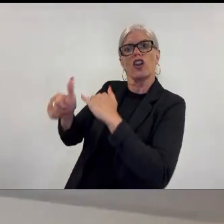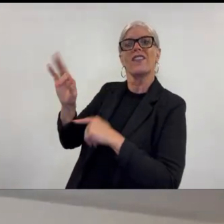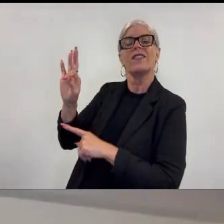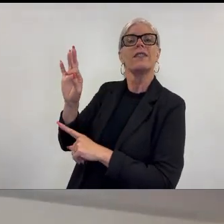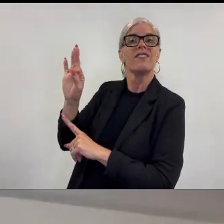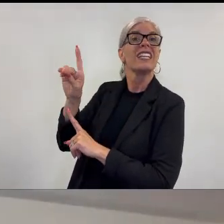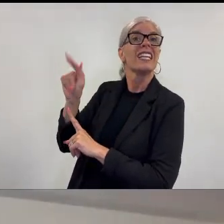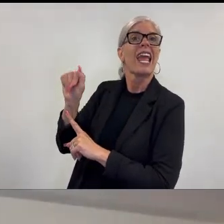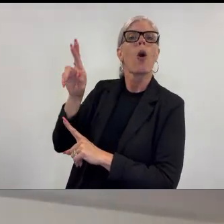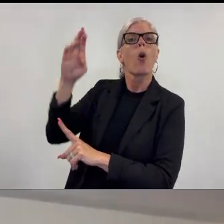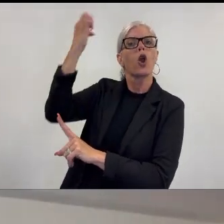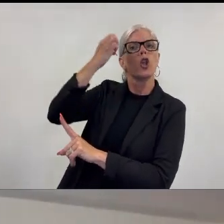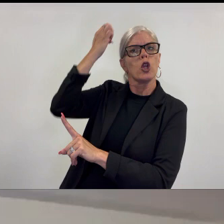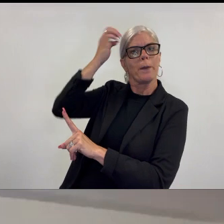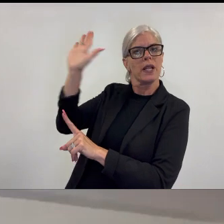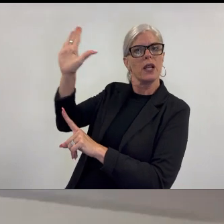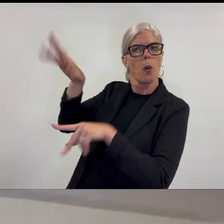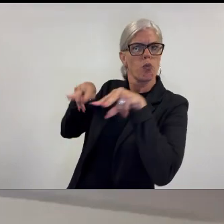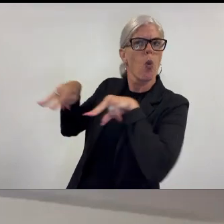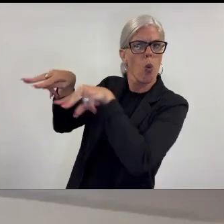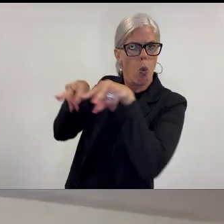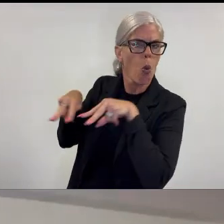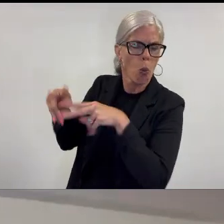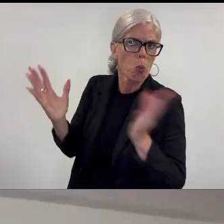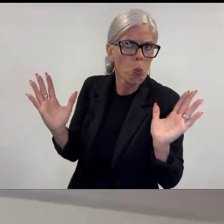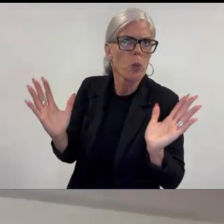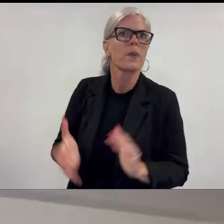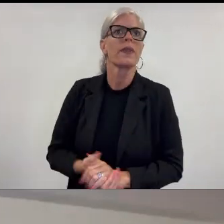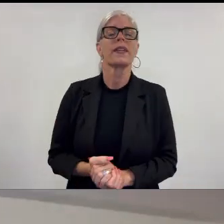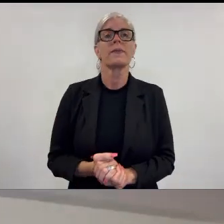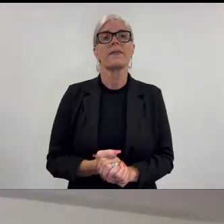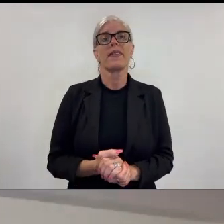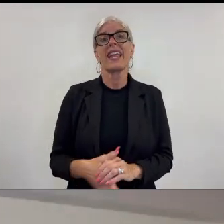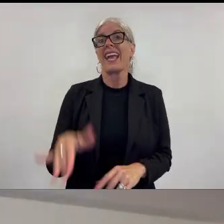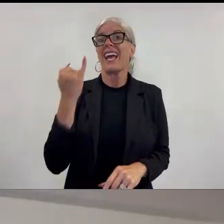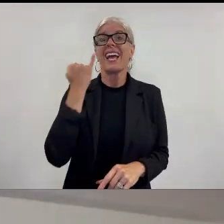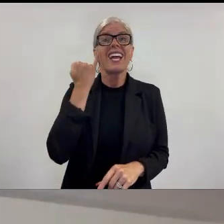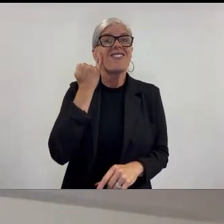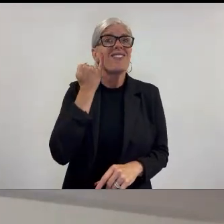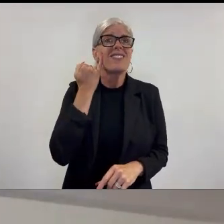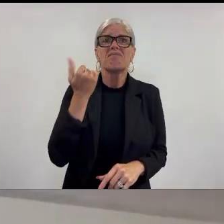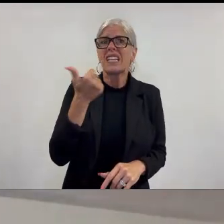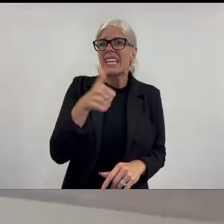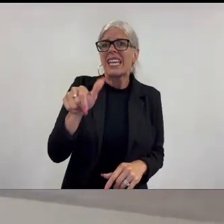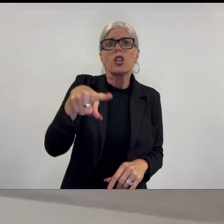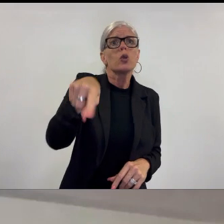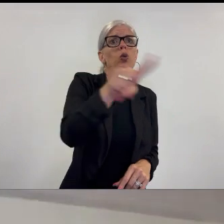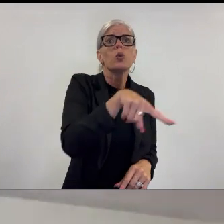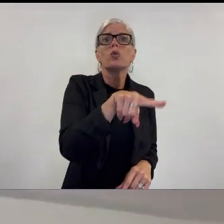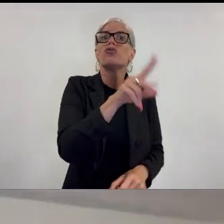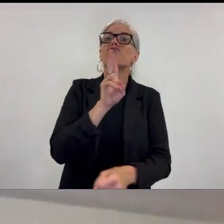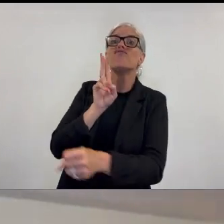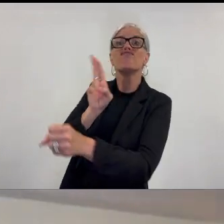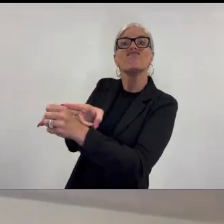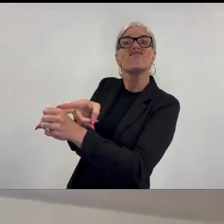are being tried. All of them are valid studies as long as they are done under an FDA approved